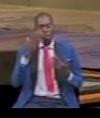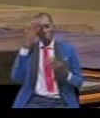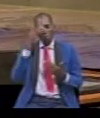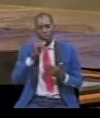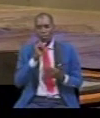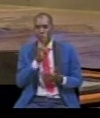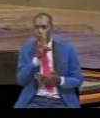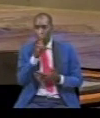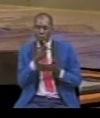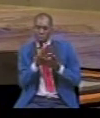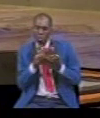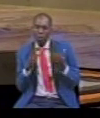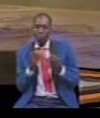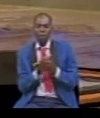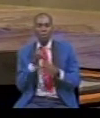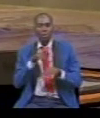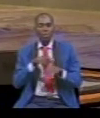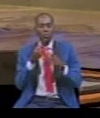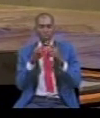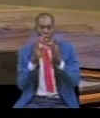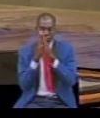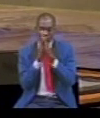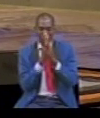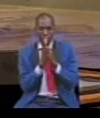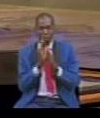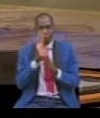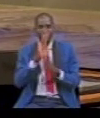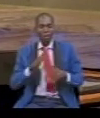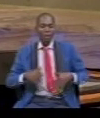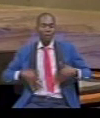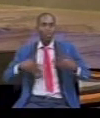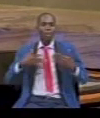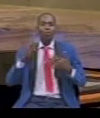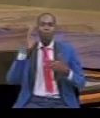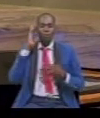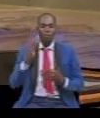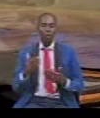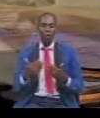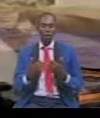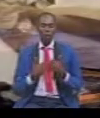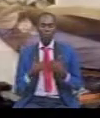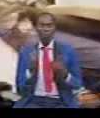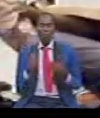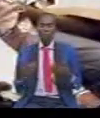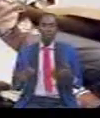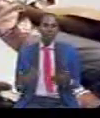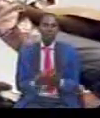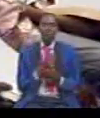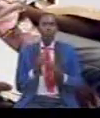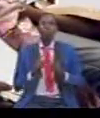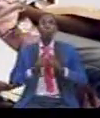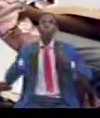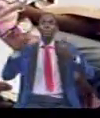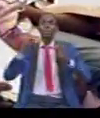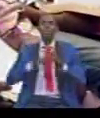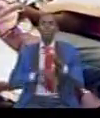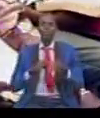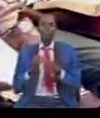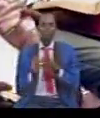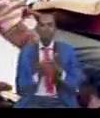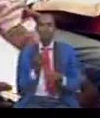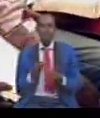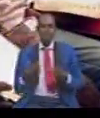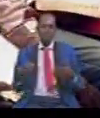time to praying. Your life will take on a new splendor, a new